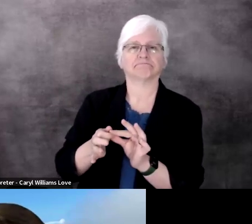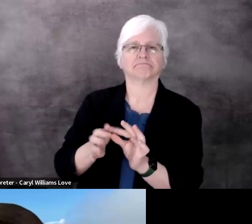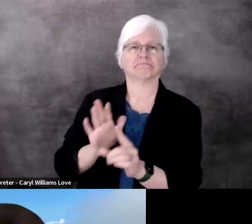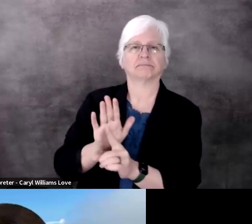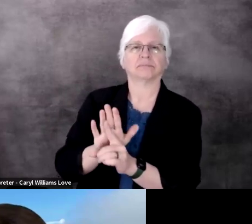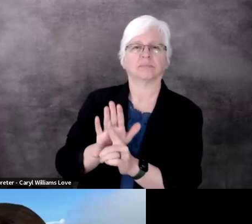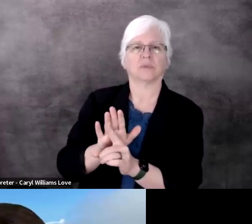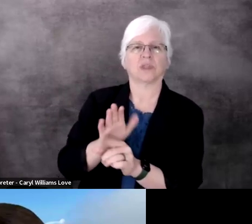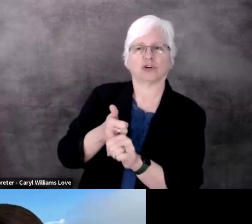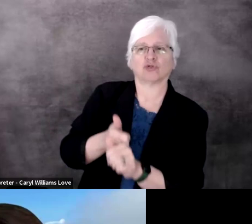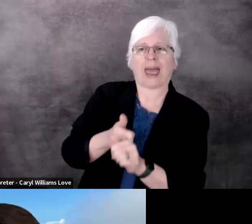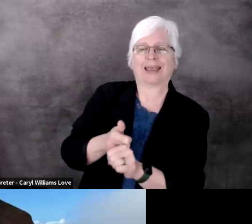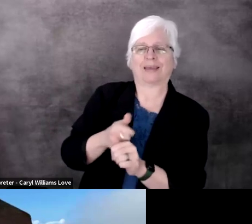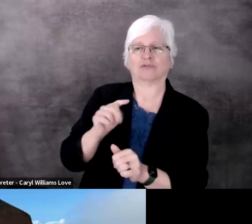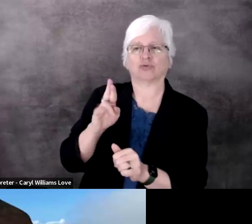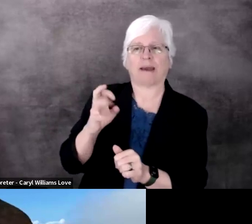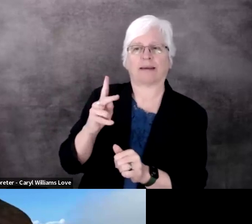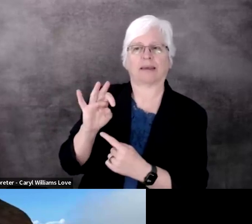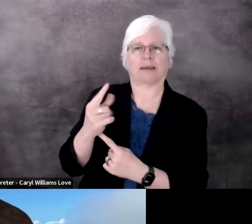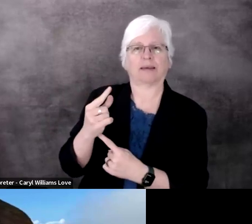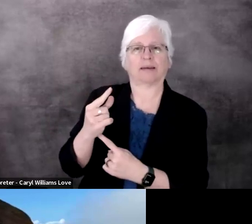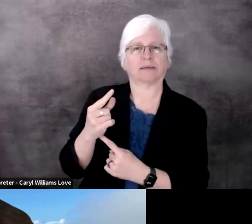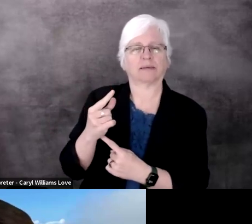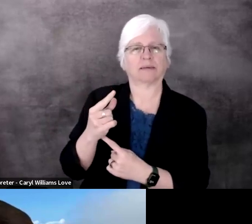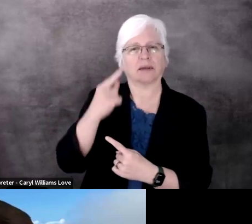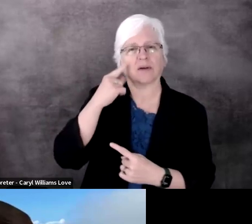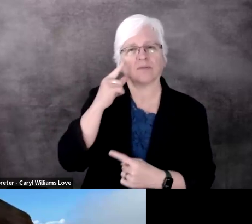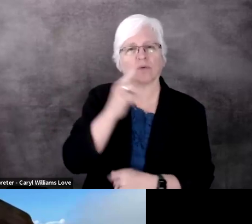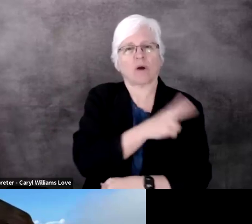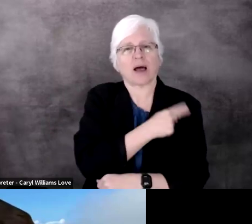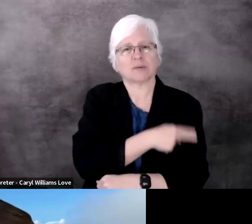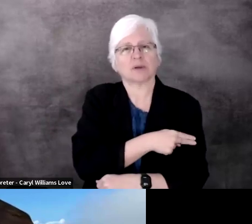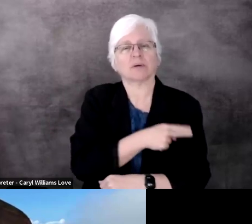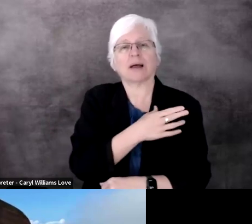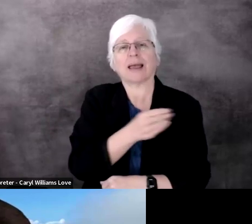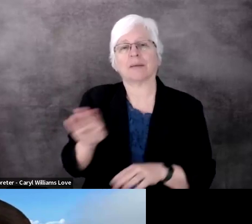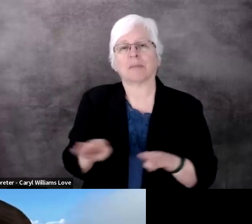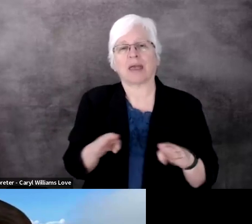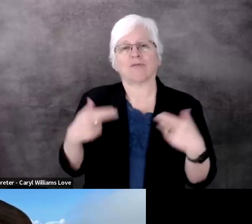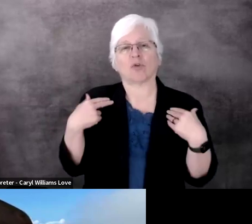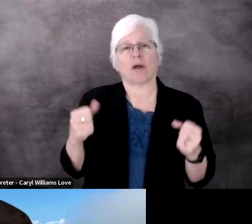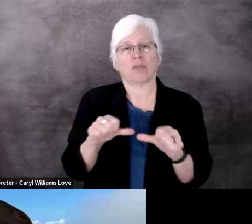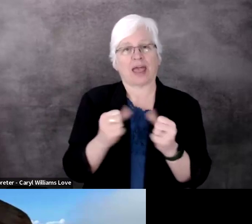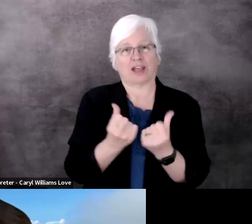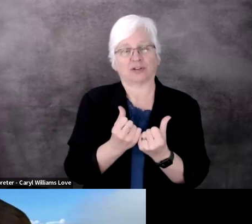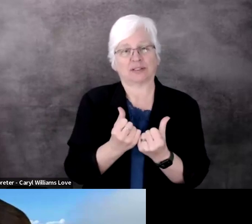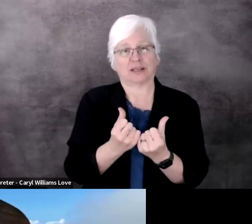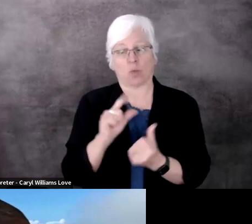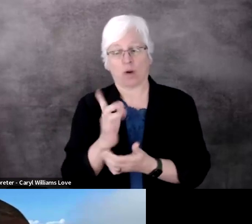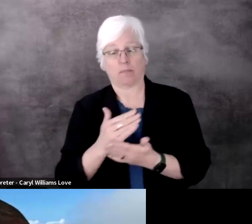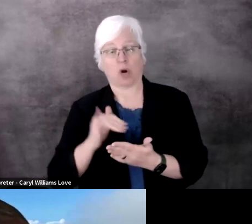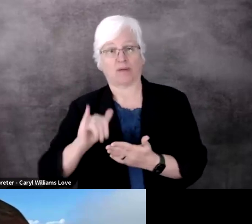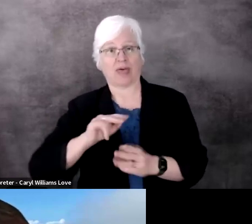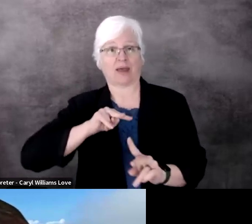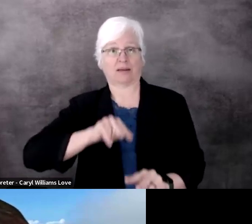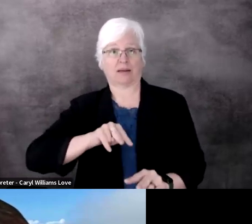tracking that they want to do for hospitals and behavioral health agencies. And one component of that tracking